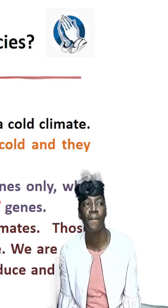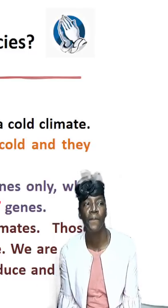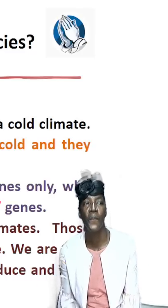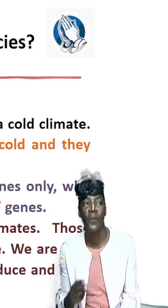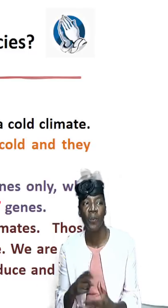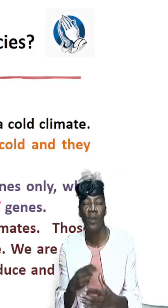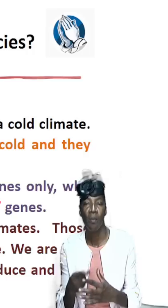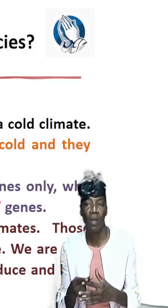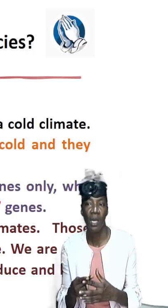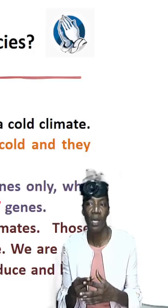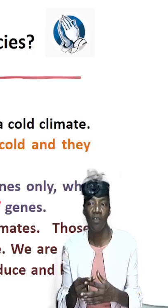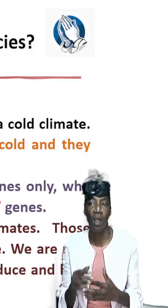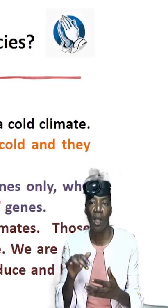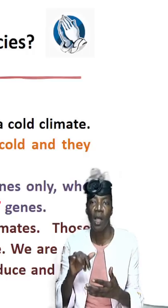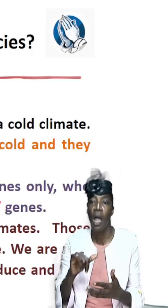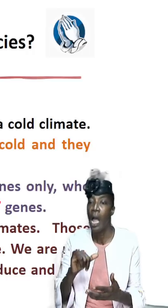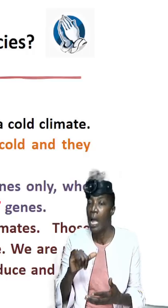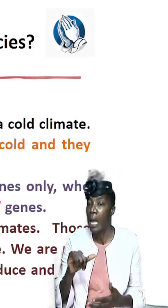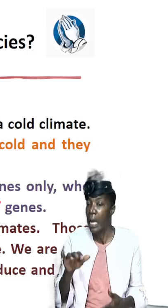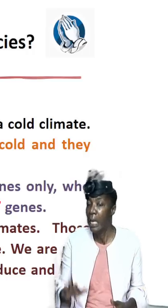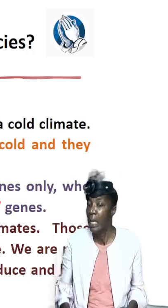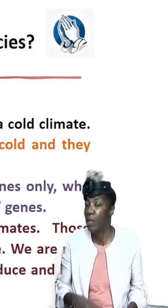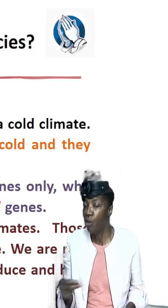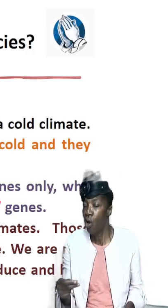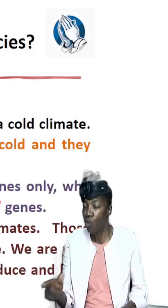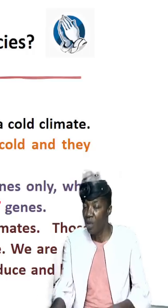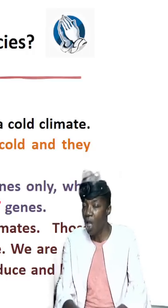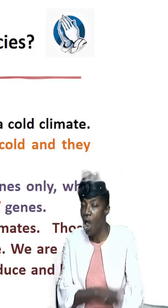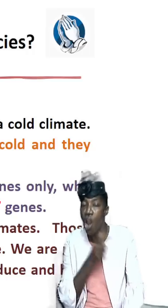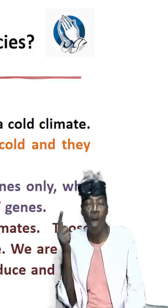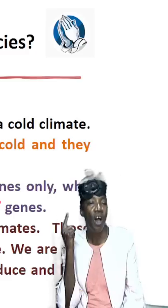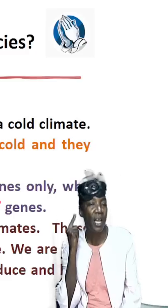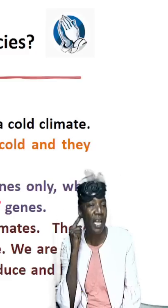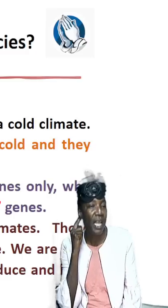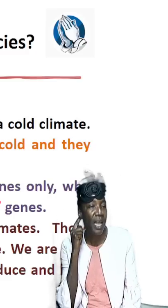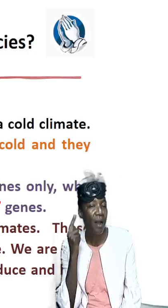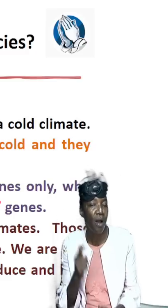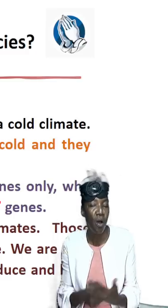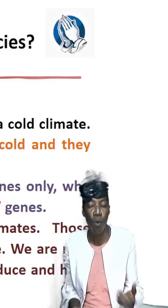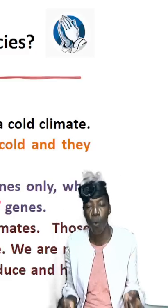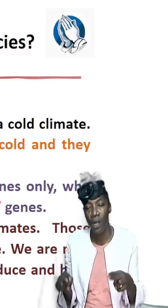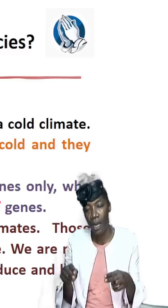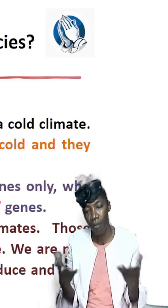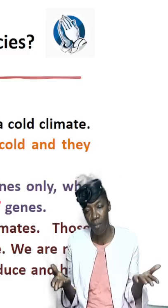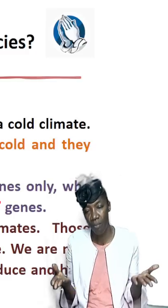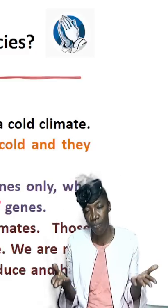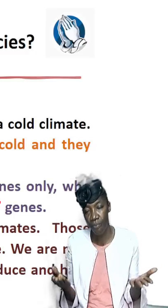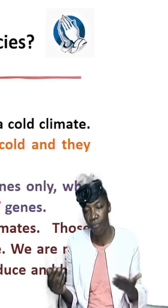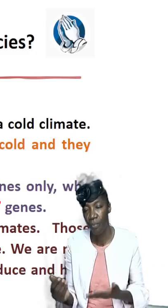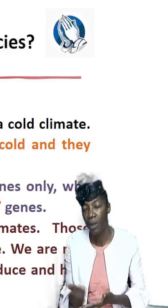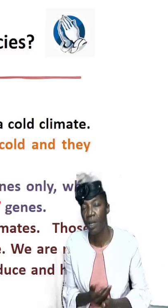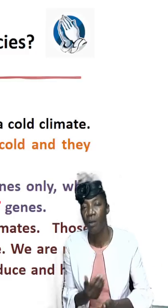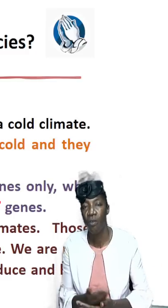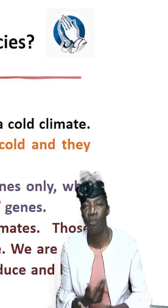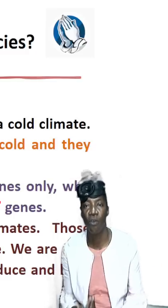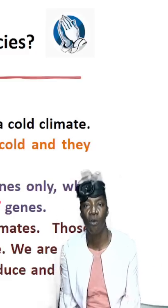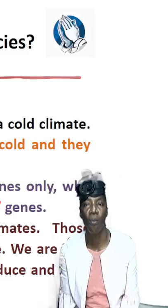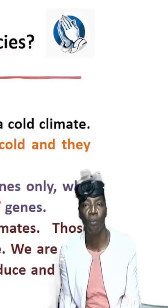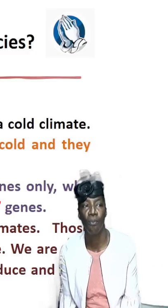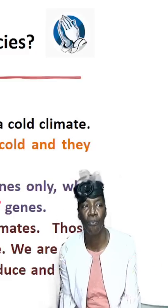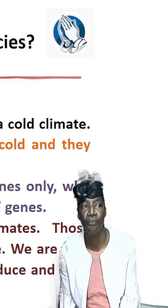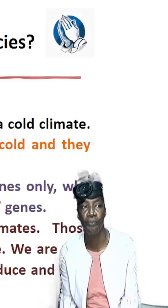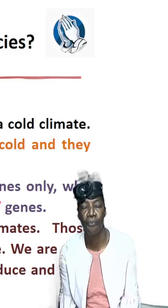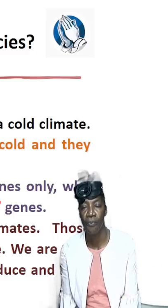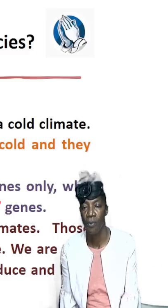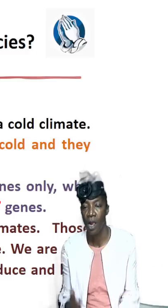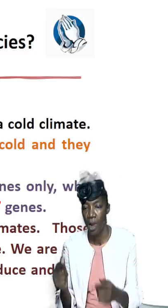means? Those with long hair. Now, guess what is going to happen? Some of them, as I said, with short hair and some